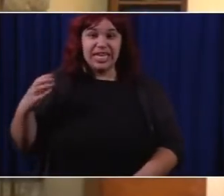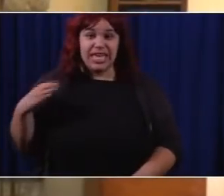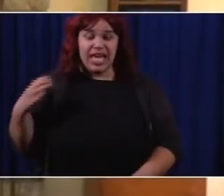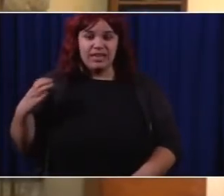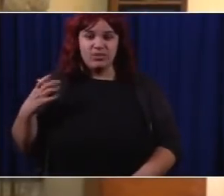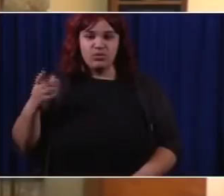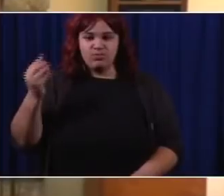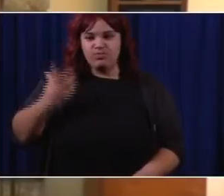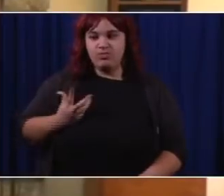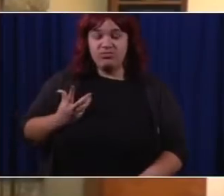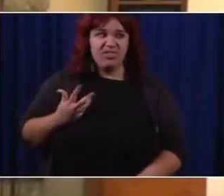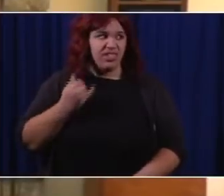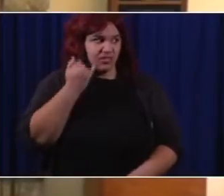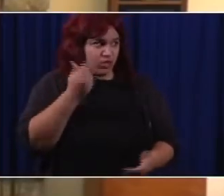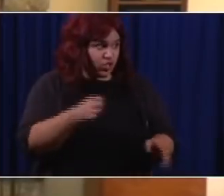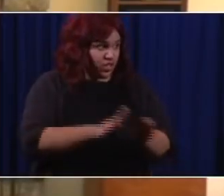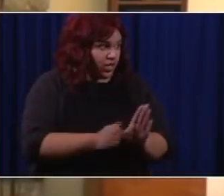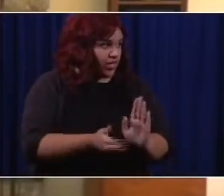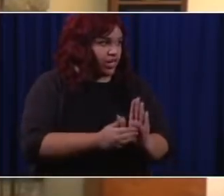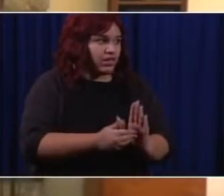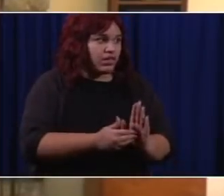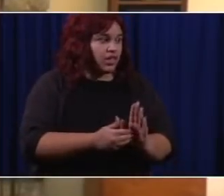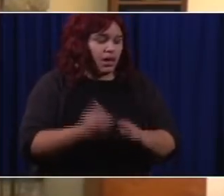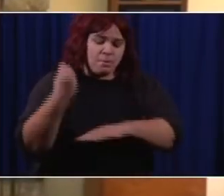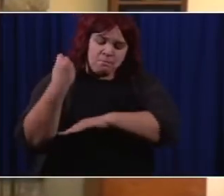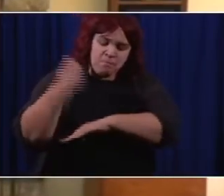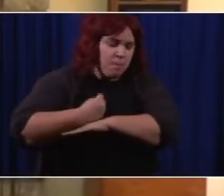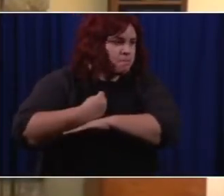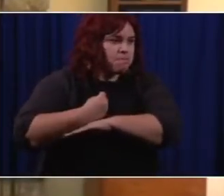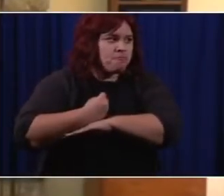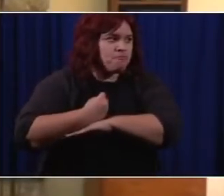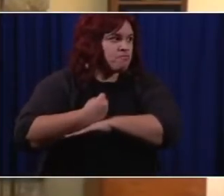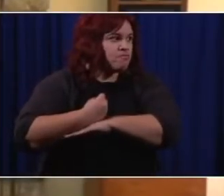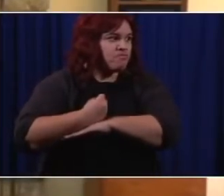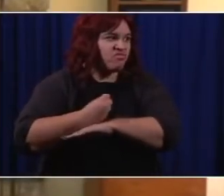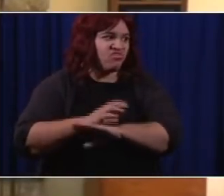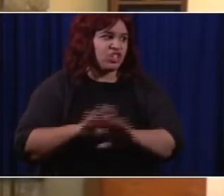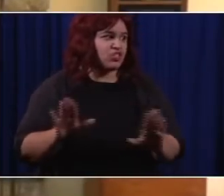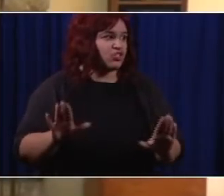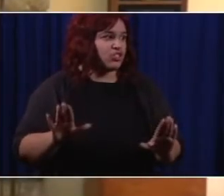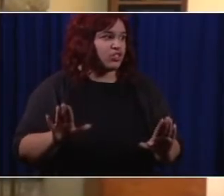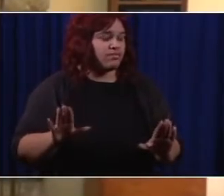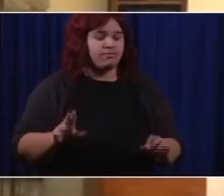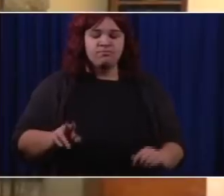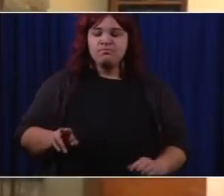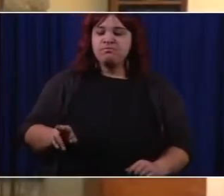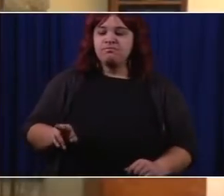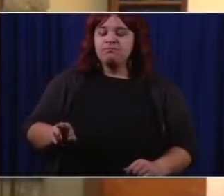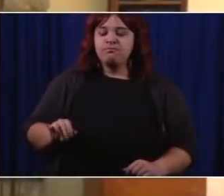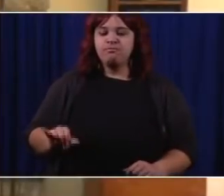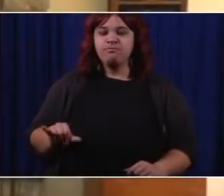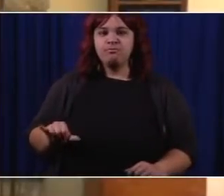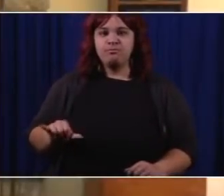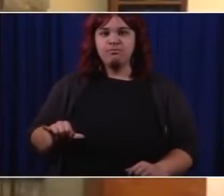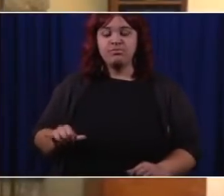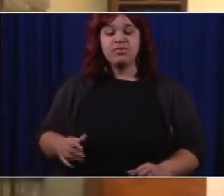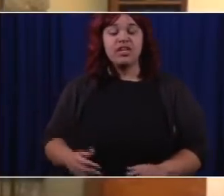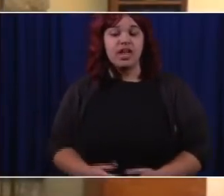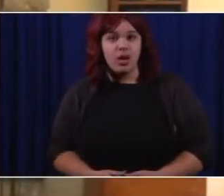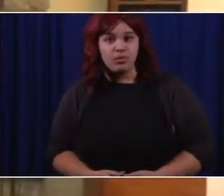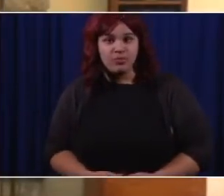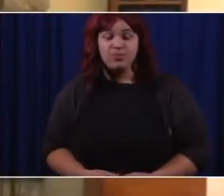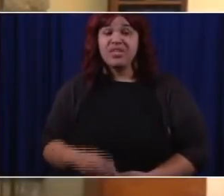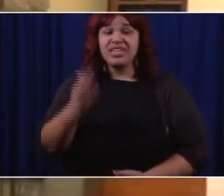a shutdown again, that'll be it, that they'll never be able to reopen again. I do want to talk about doses. You were on CBS